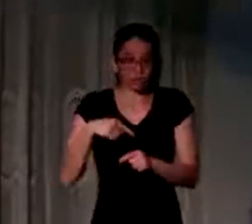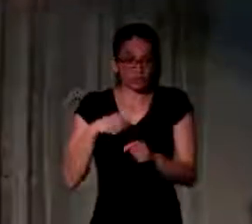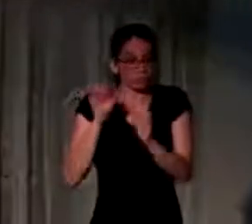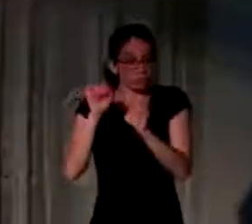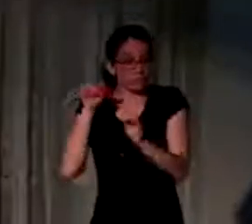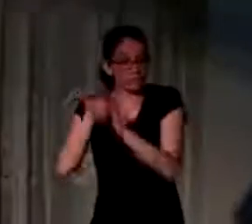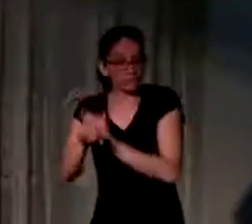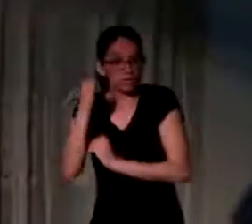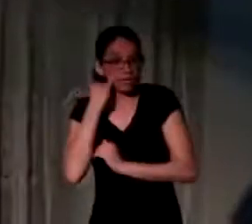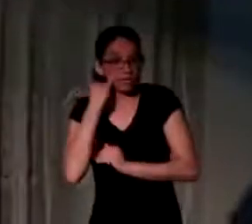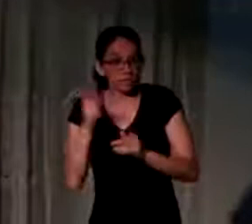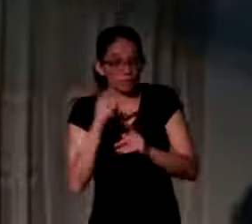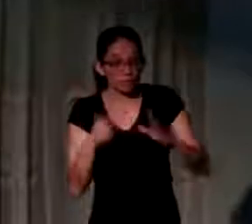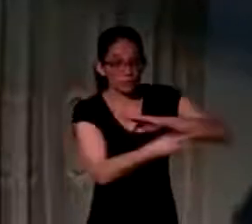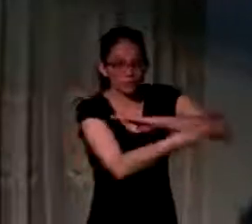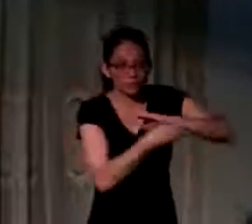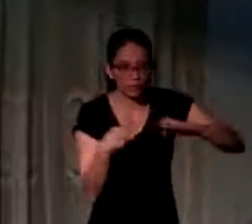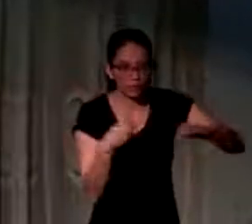gone.